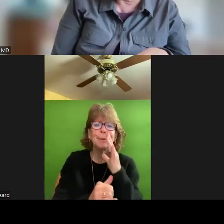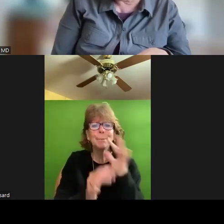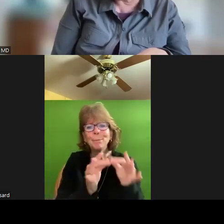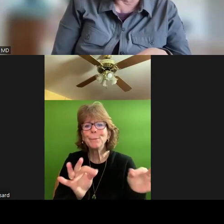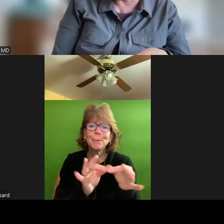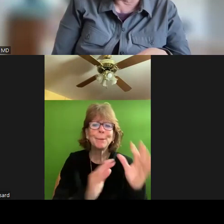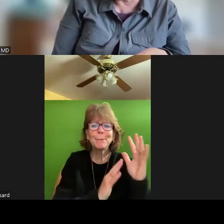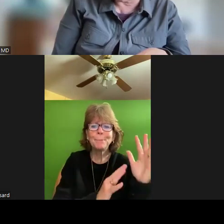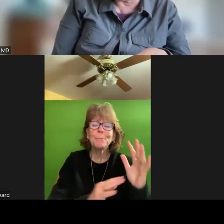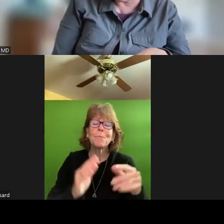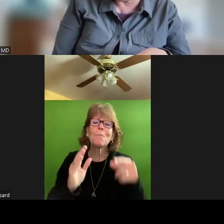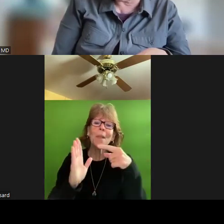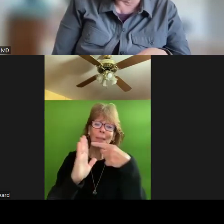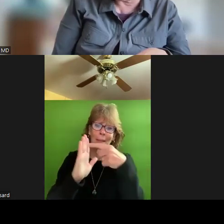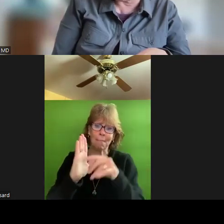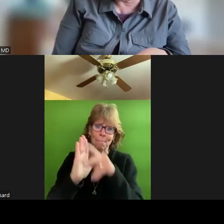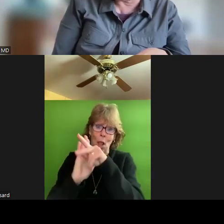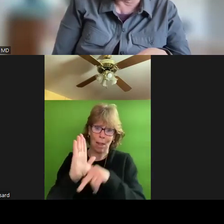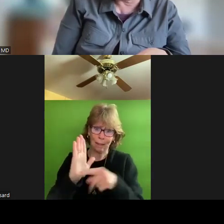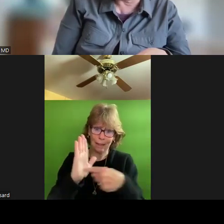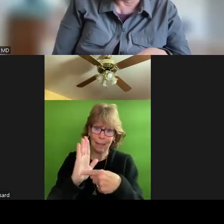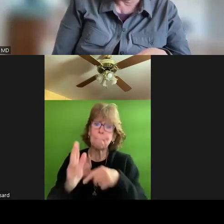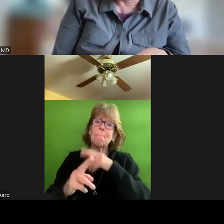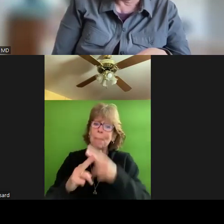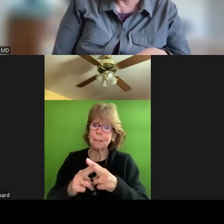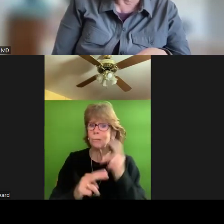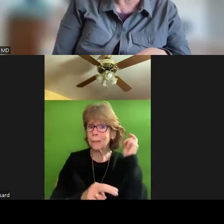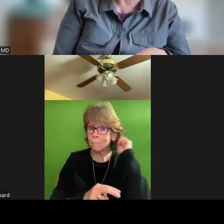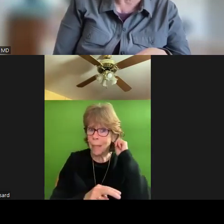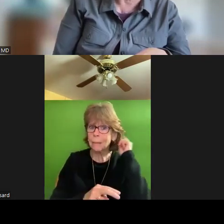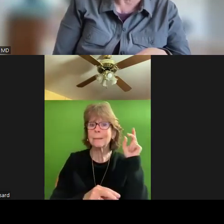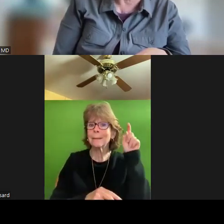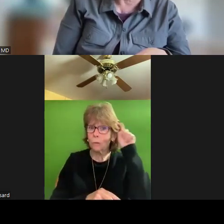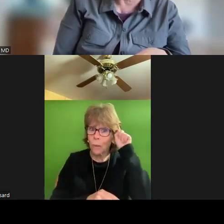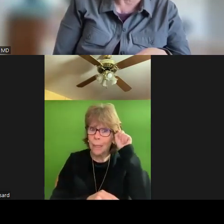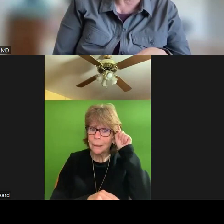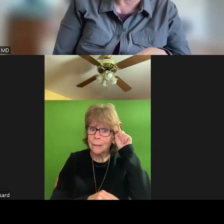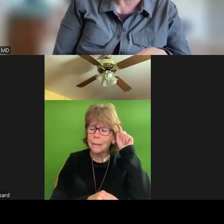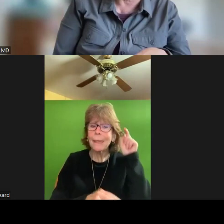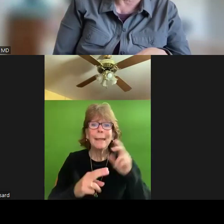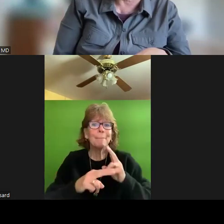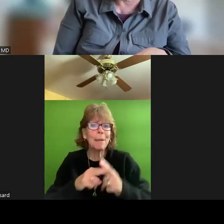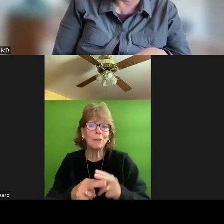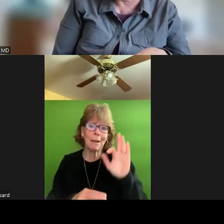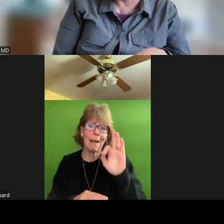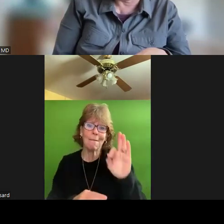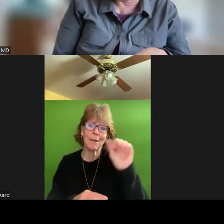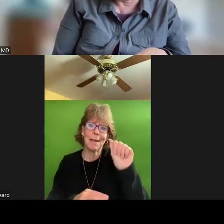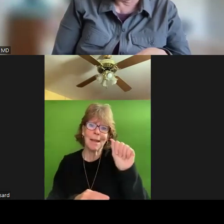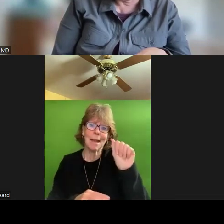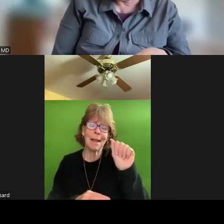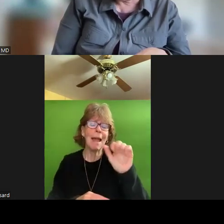policy describes cochlear implants and hearing aids. It talks about the FDA's authorization for